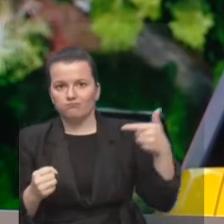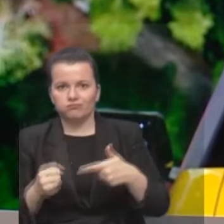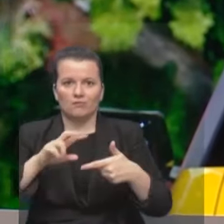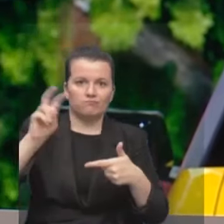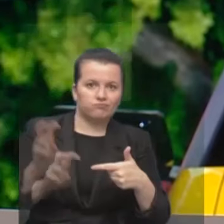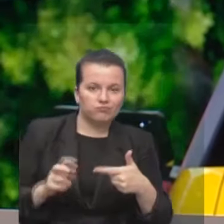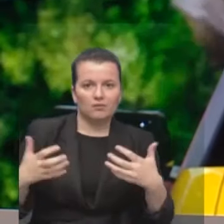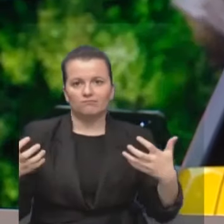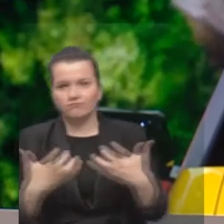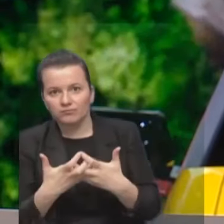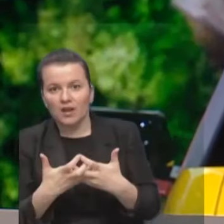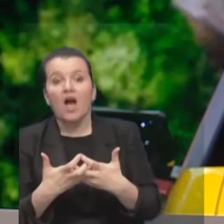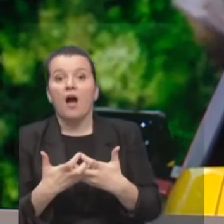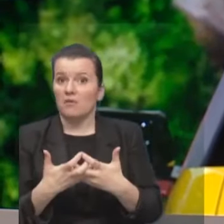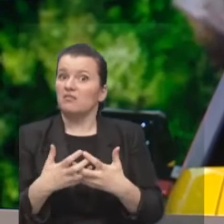pure electric,